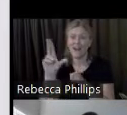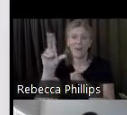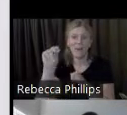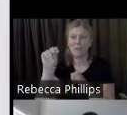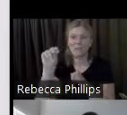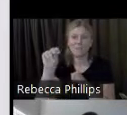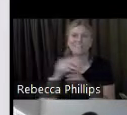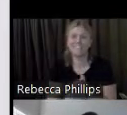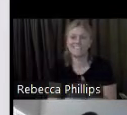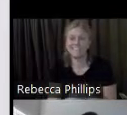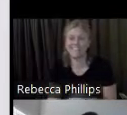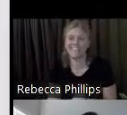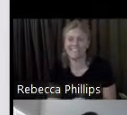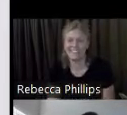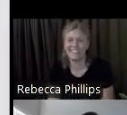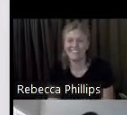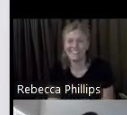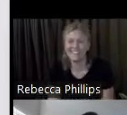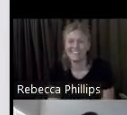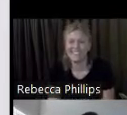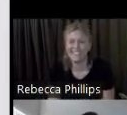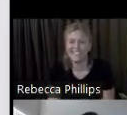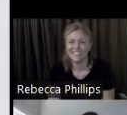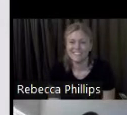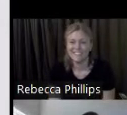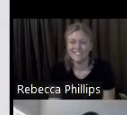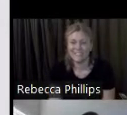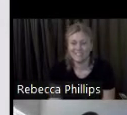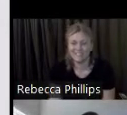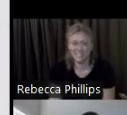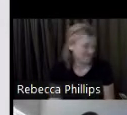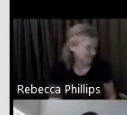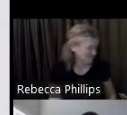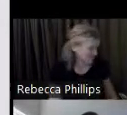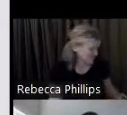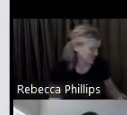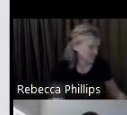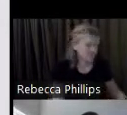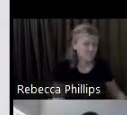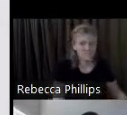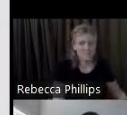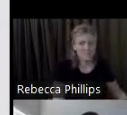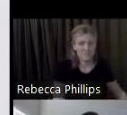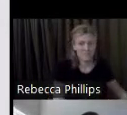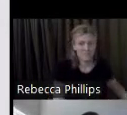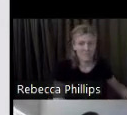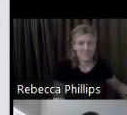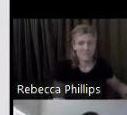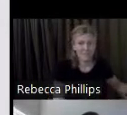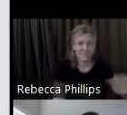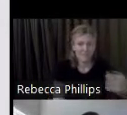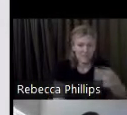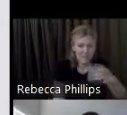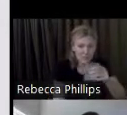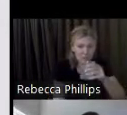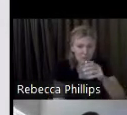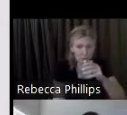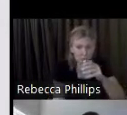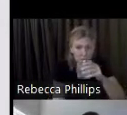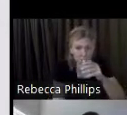be no or yes, or, and then my youngest would always say, Mom, I